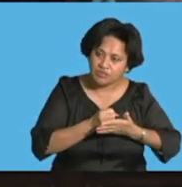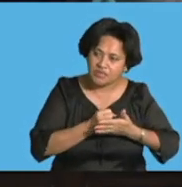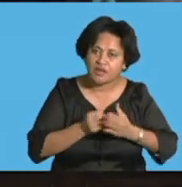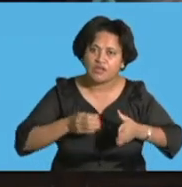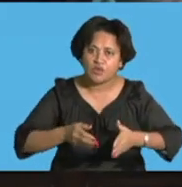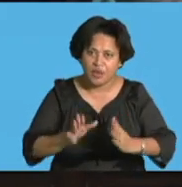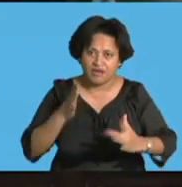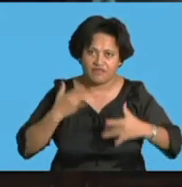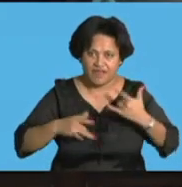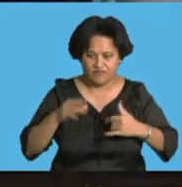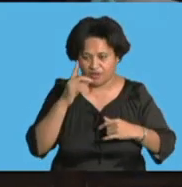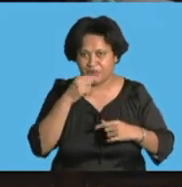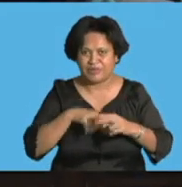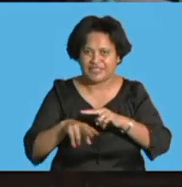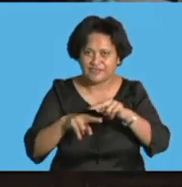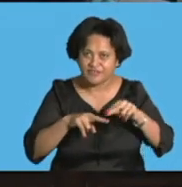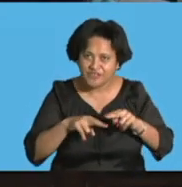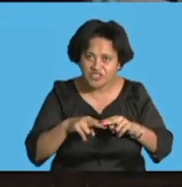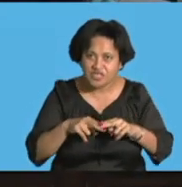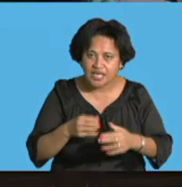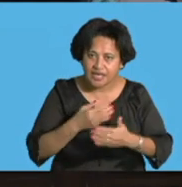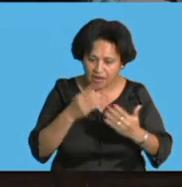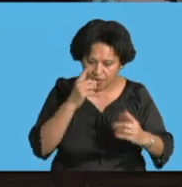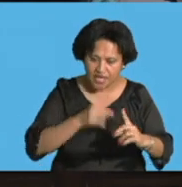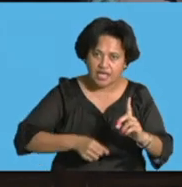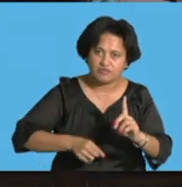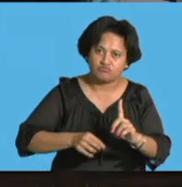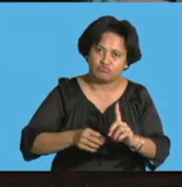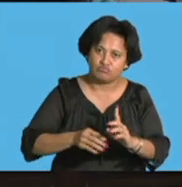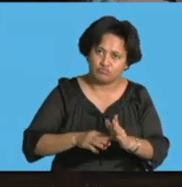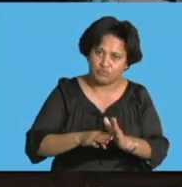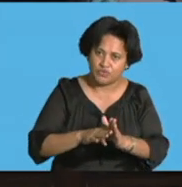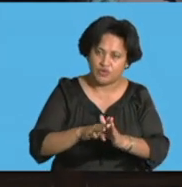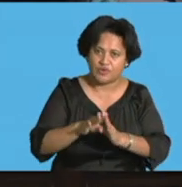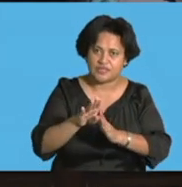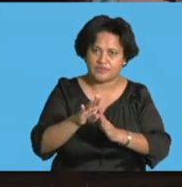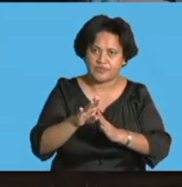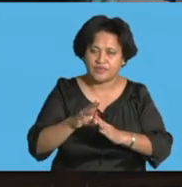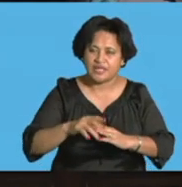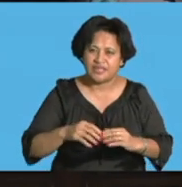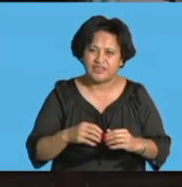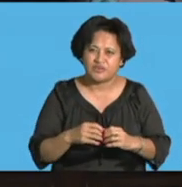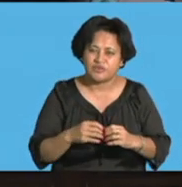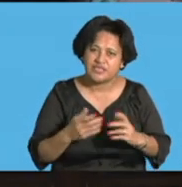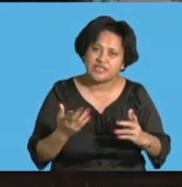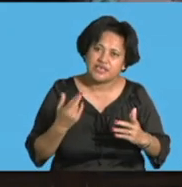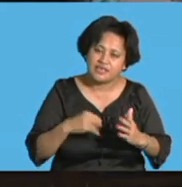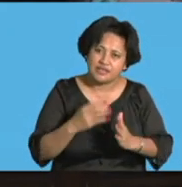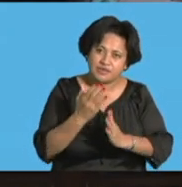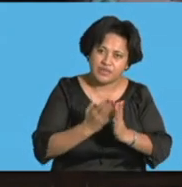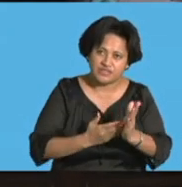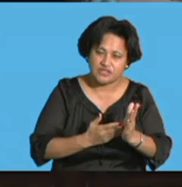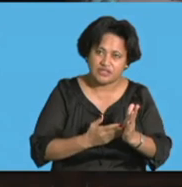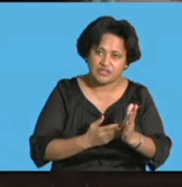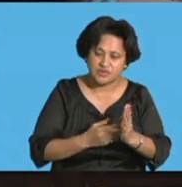the many fruits of our progress remain intact. The budget has not affected the reduction of civil servants.